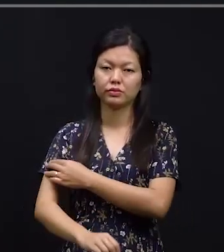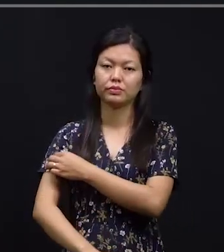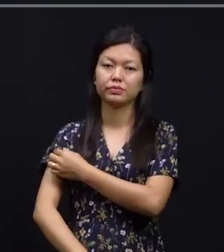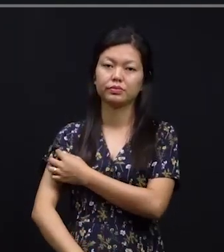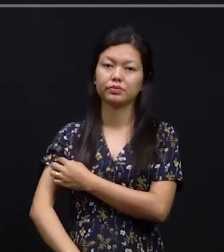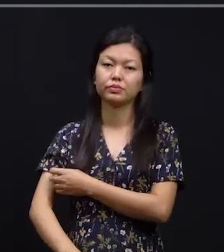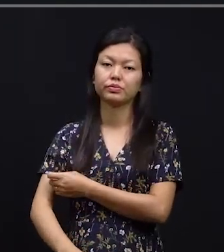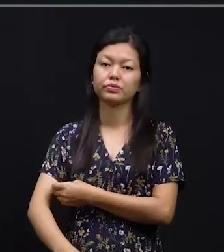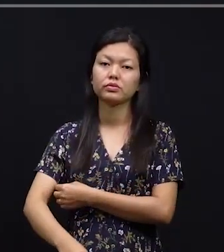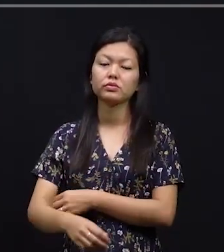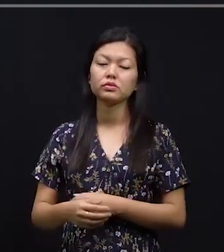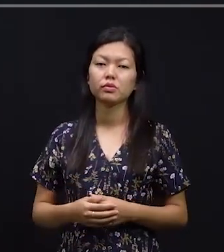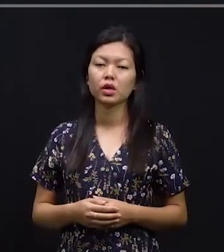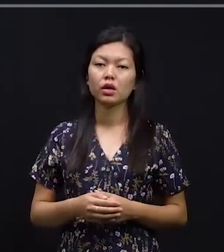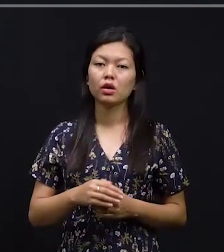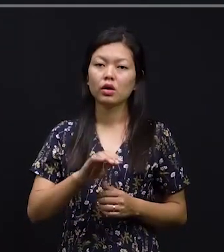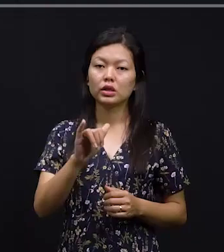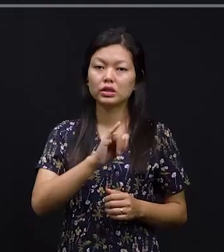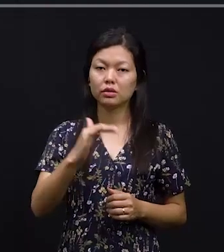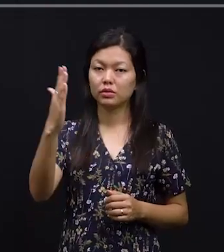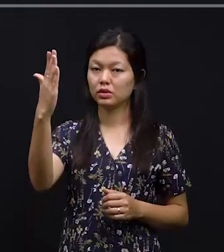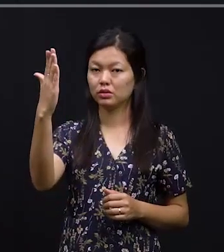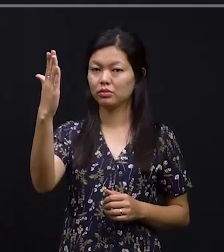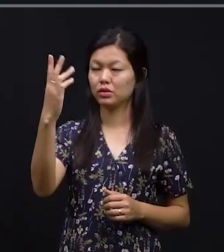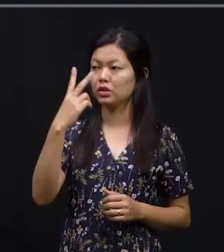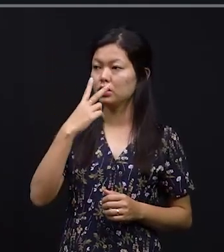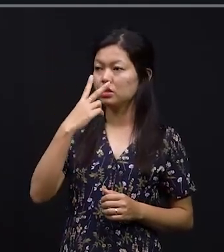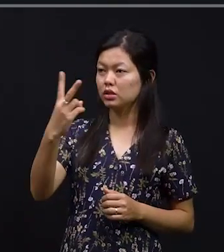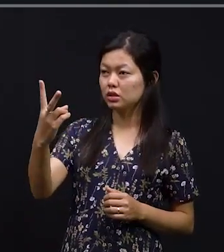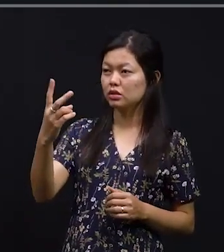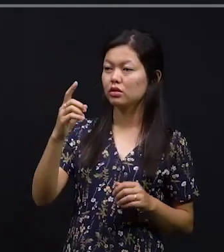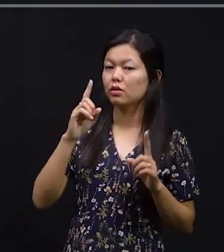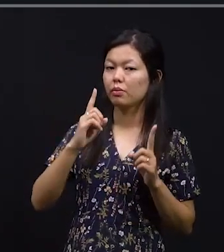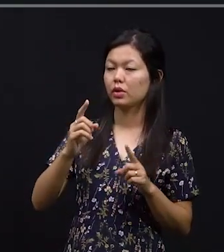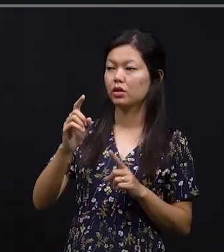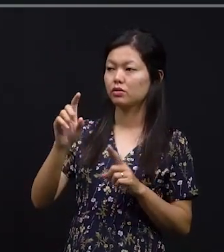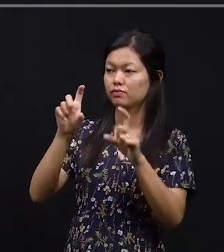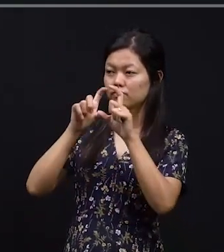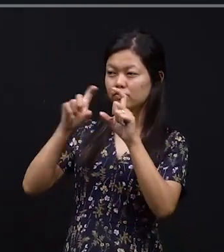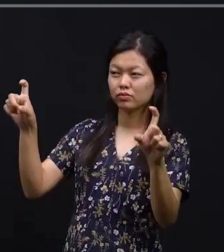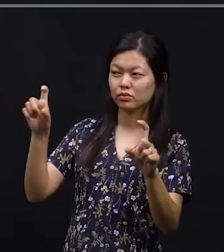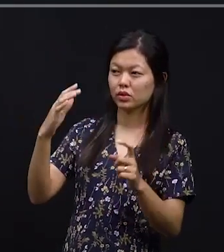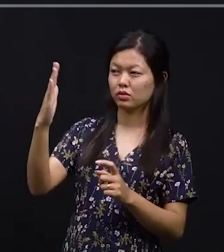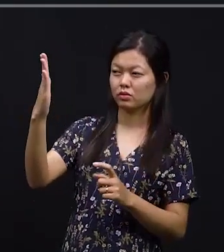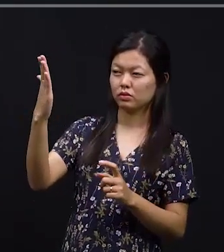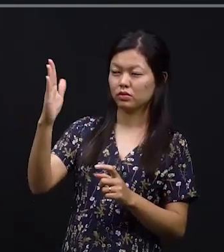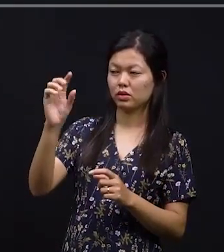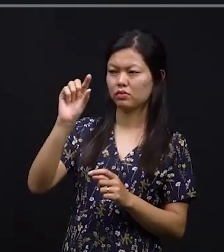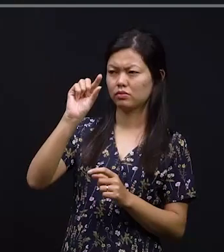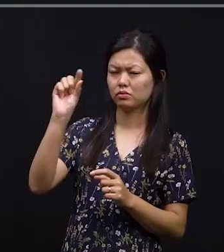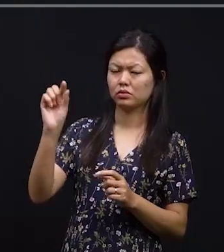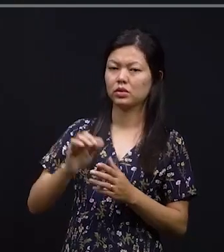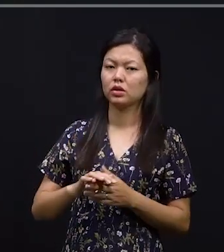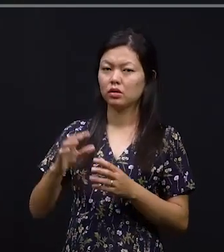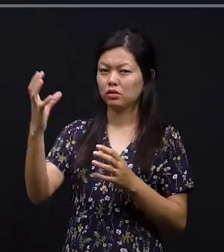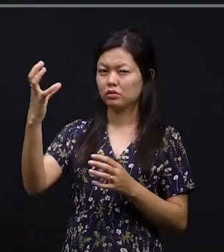house appears to be like mere phantoms, which they cannot even recognize whether it's a house or not. And so with all this,